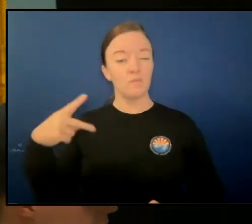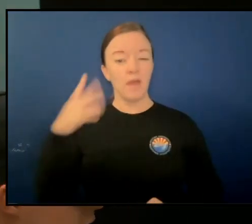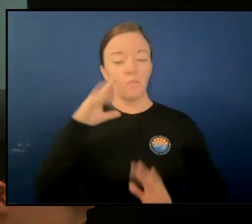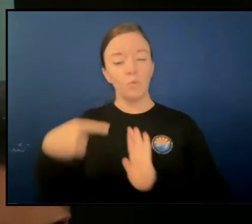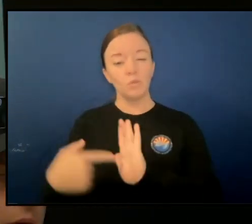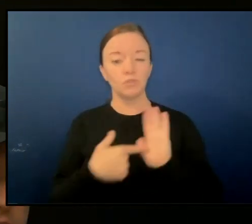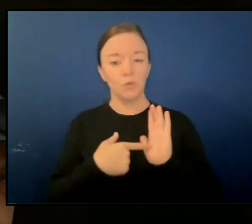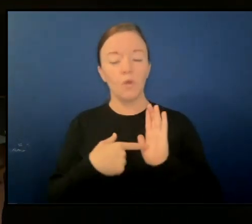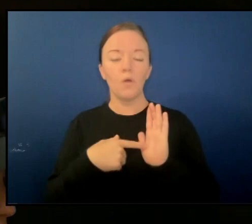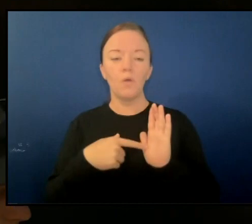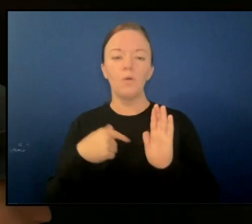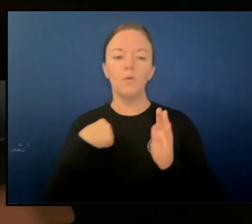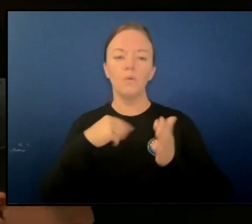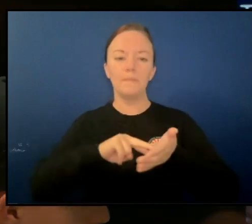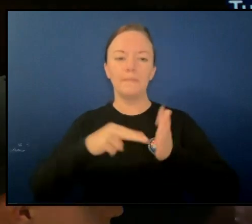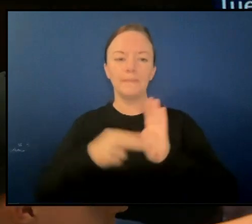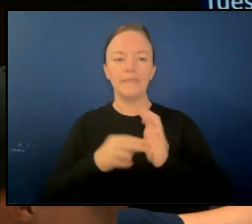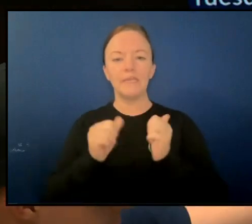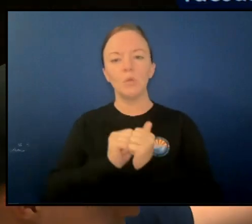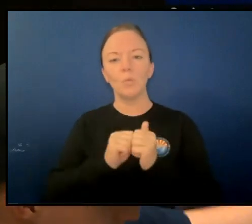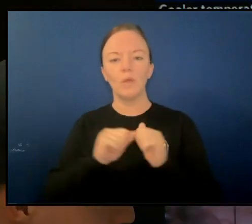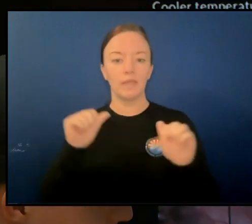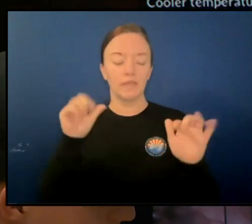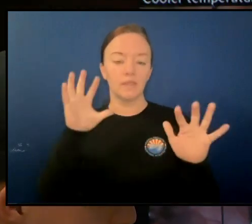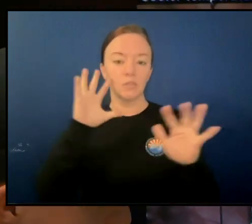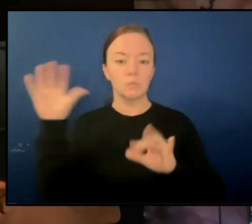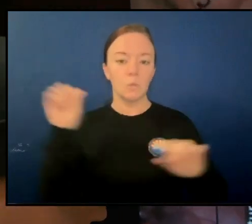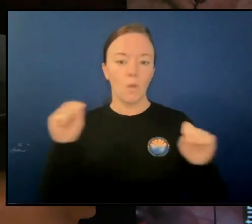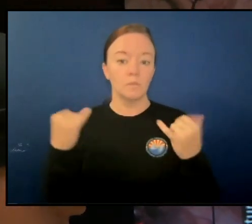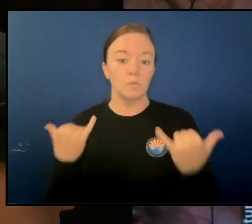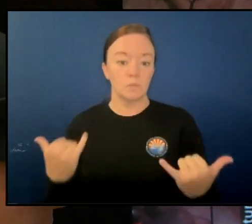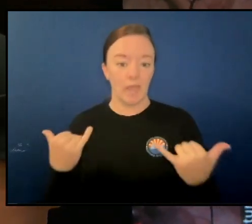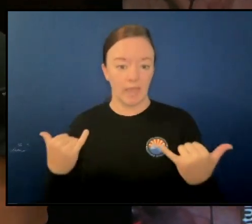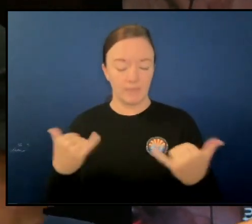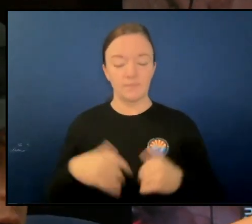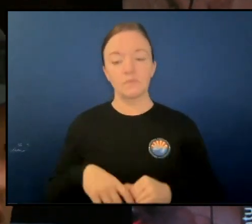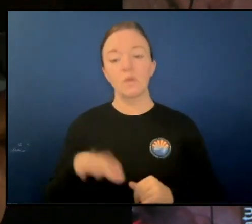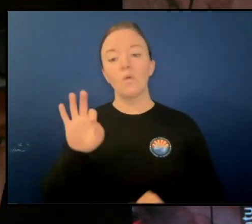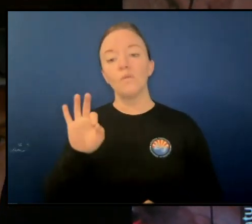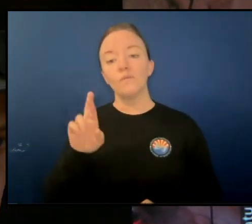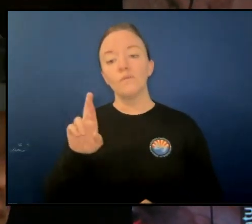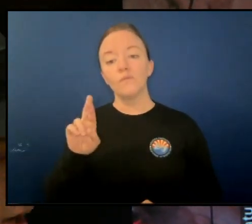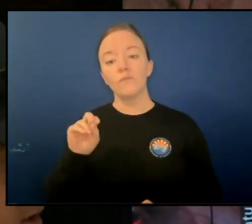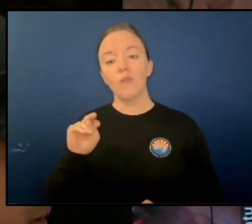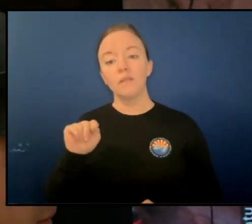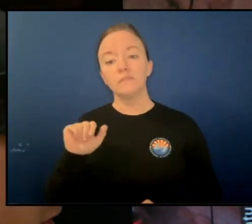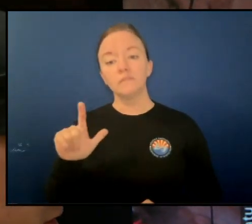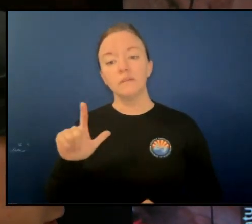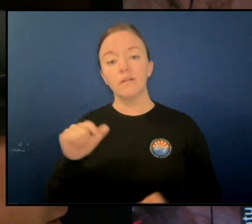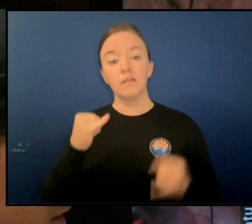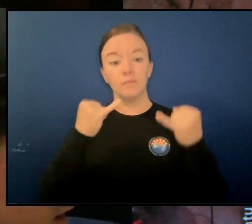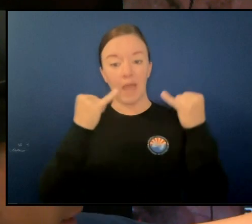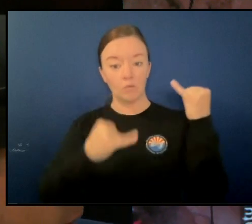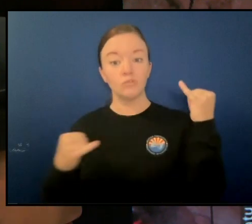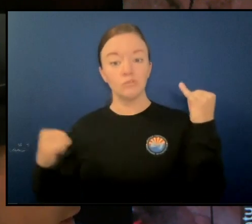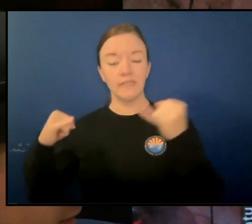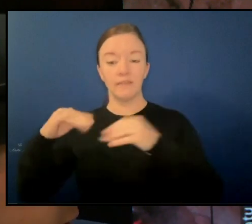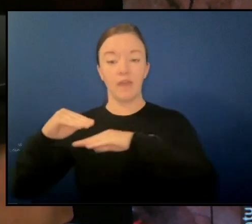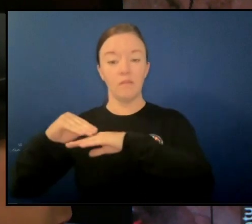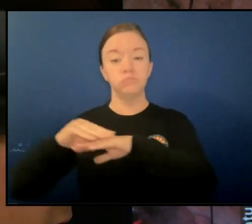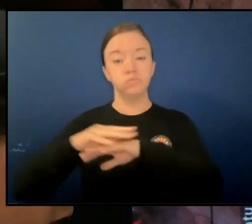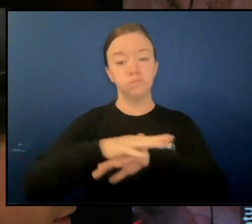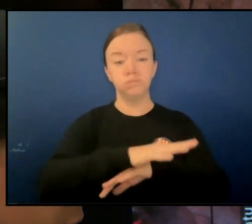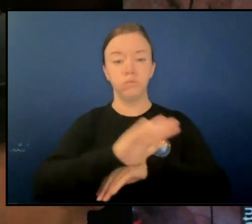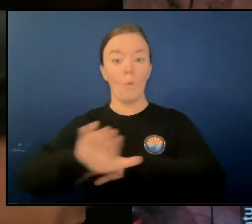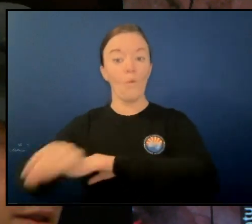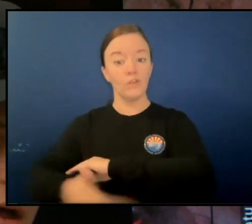we're talking about with our storms today. So I mentioned that frontal boundary that pushed in overnight that brought us some moisture. There we are in the red